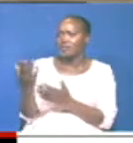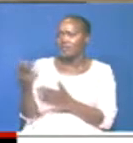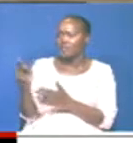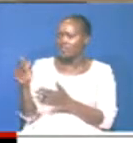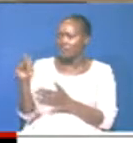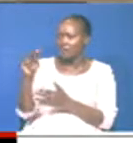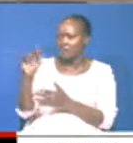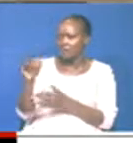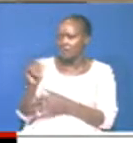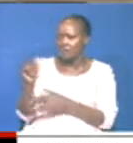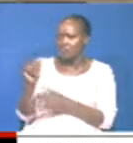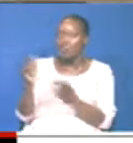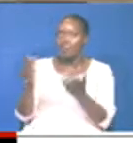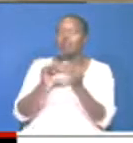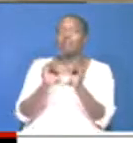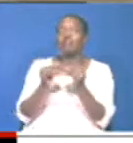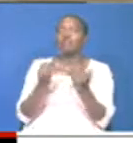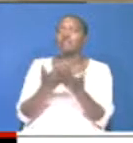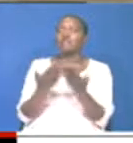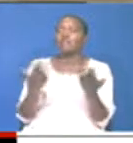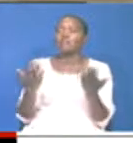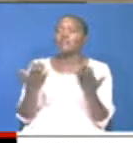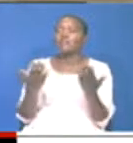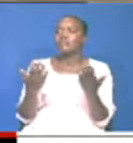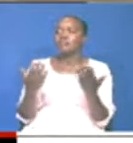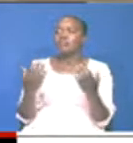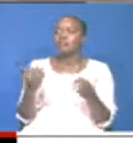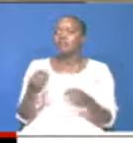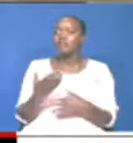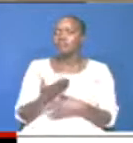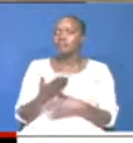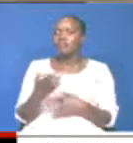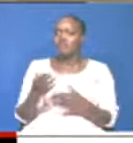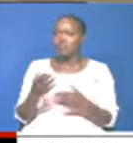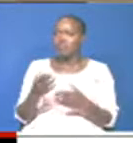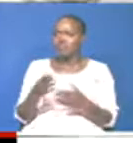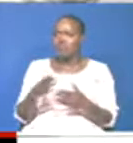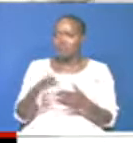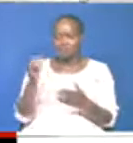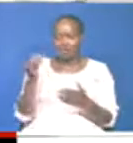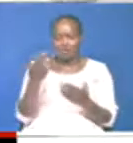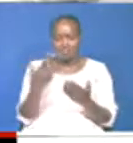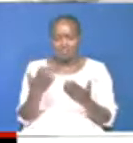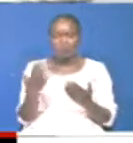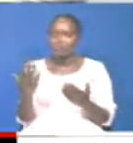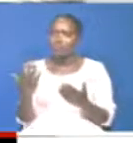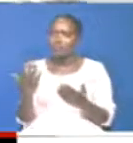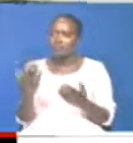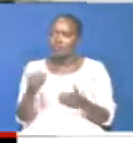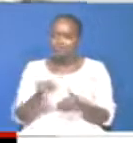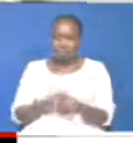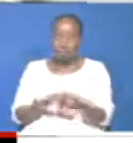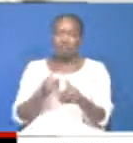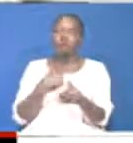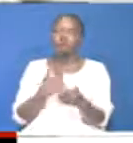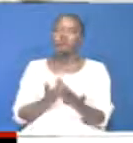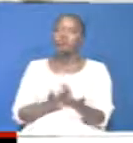that bulletin. And then he, you know, I'm just mute. Mm. He picked up the bulletin. Follow me. Then now we